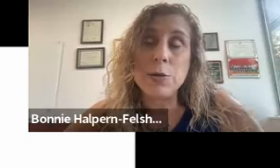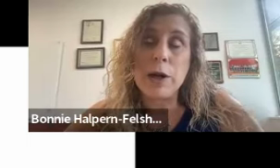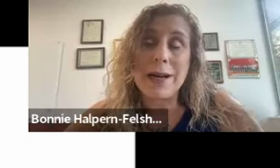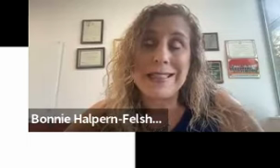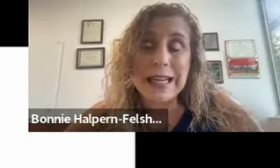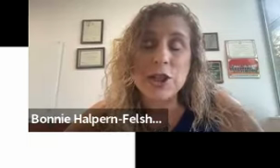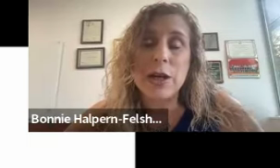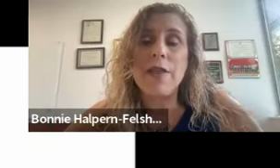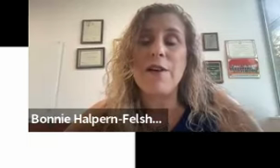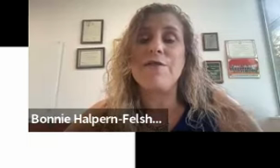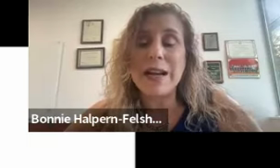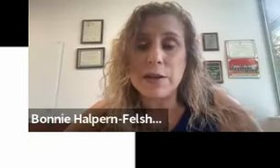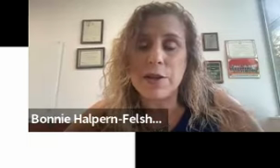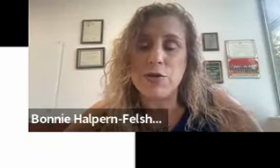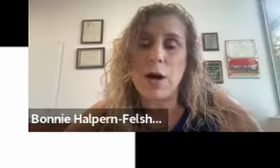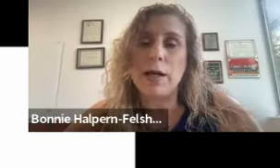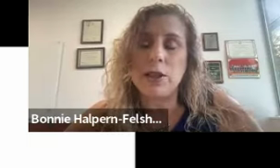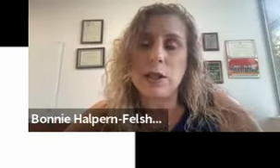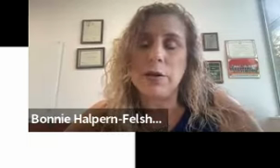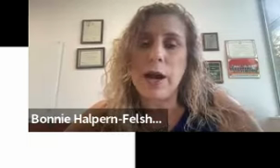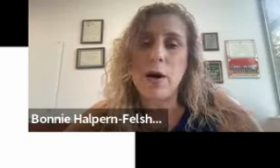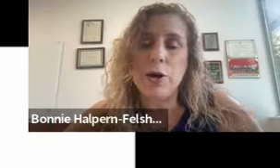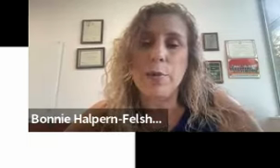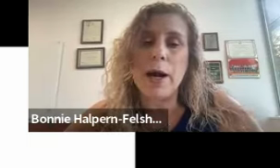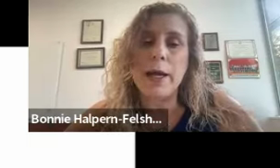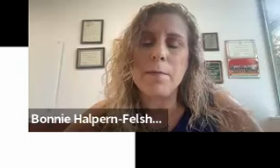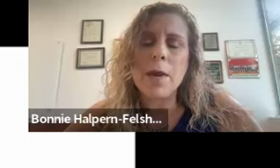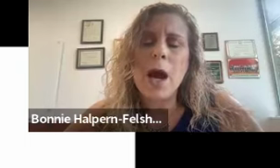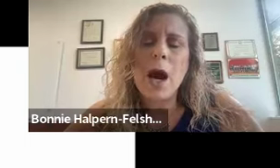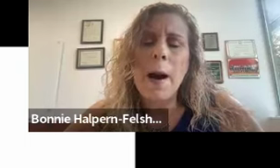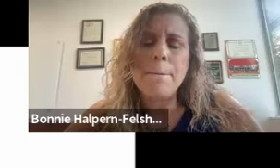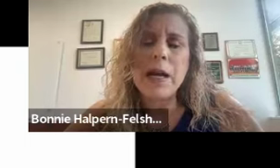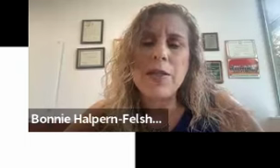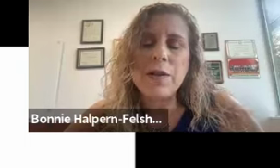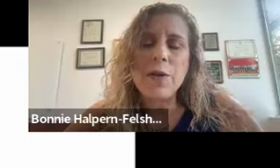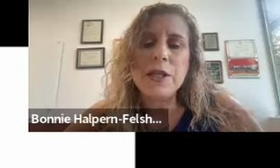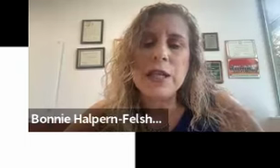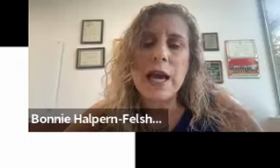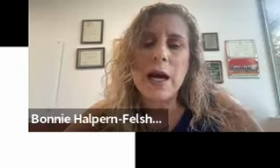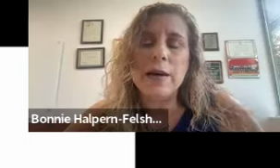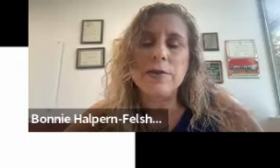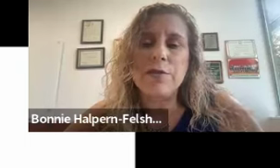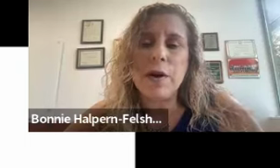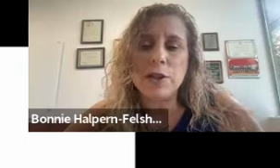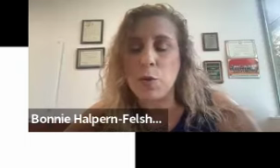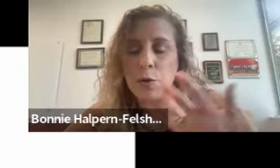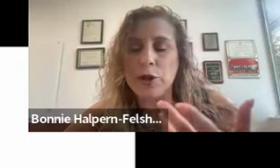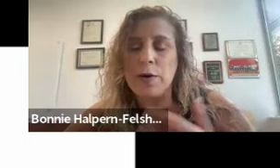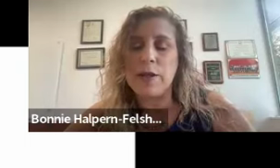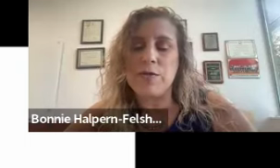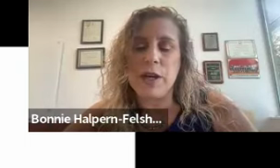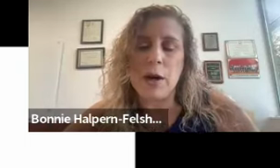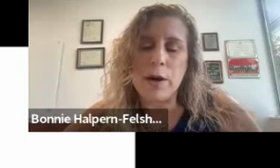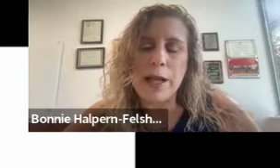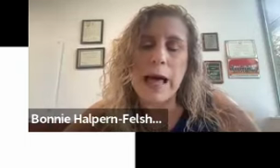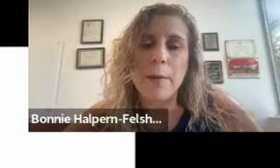we're less worried about addiction, the effect of the drug is still there on your body. But I think that this so we're redoing